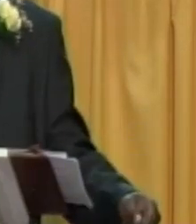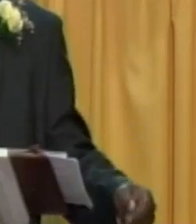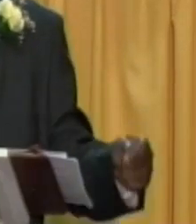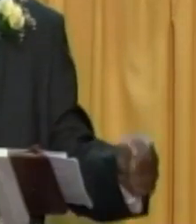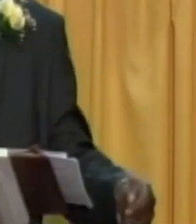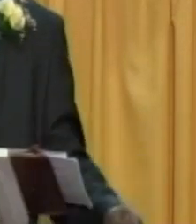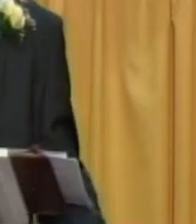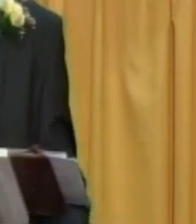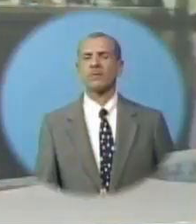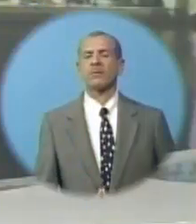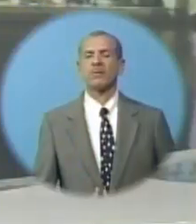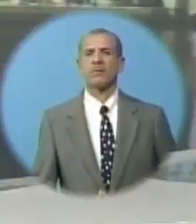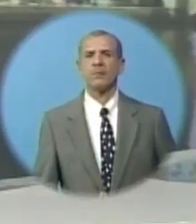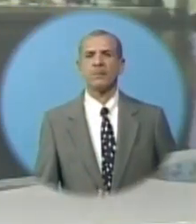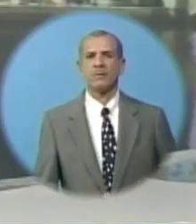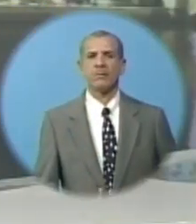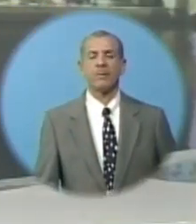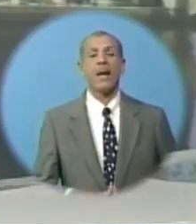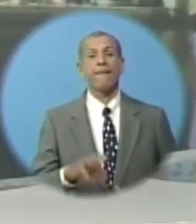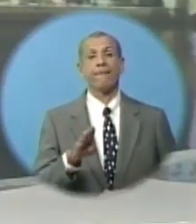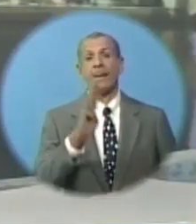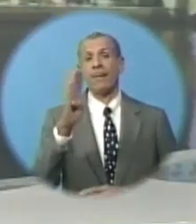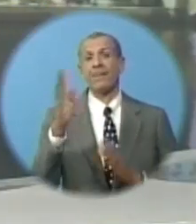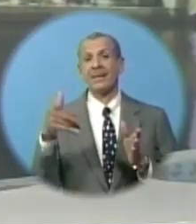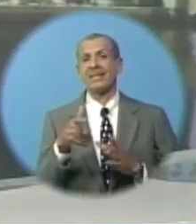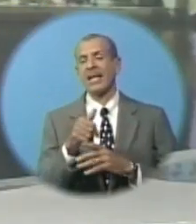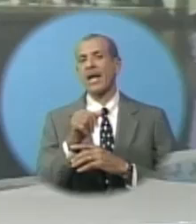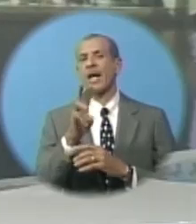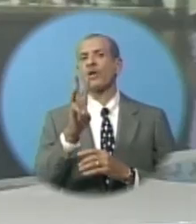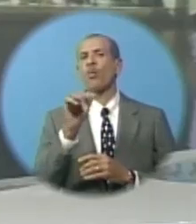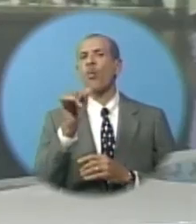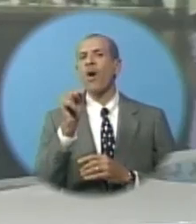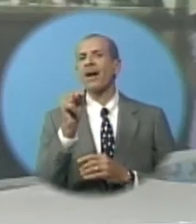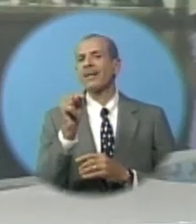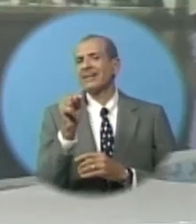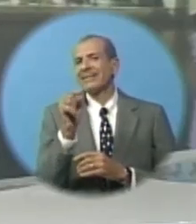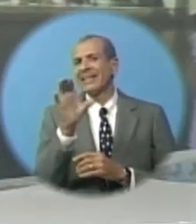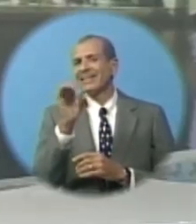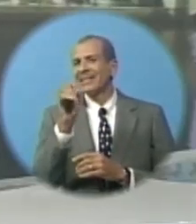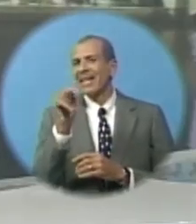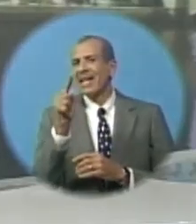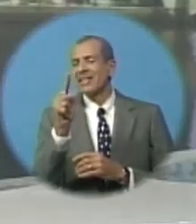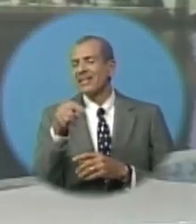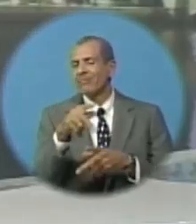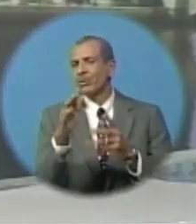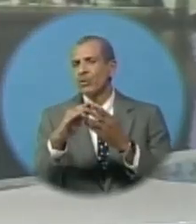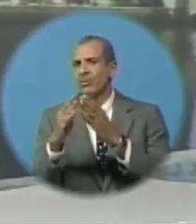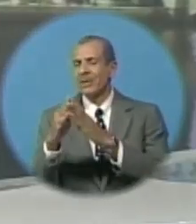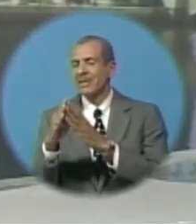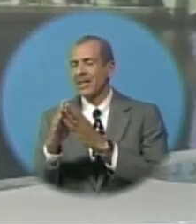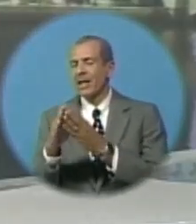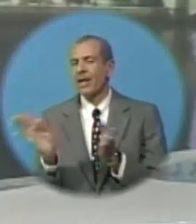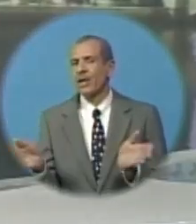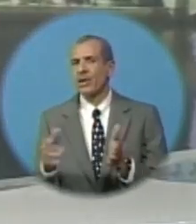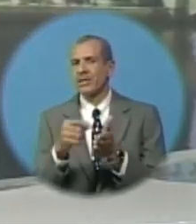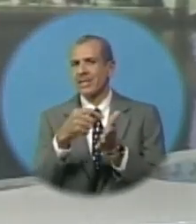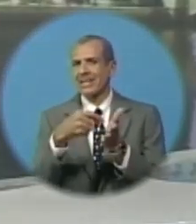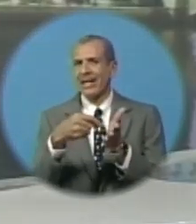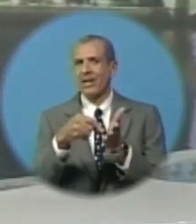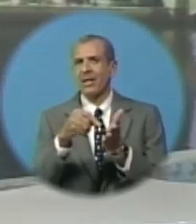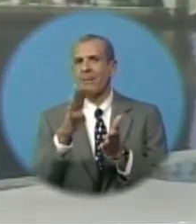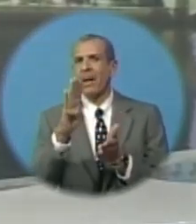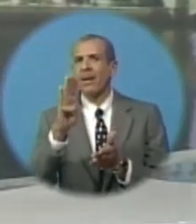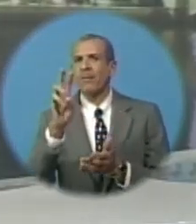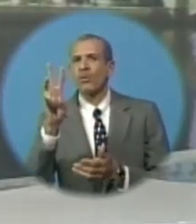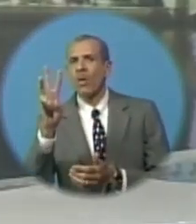have to make it happen. Barbadians in water-scarce communities are being urged to sign on to the Barbados Water Authority's